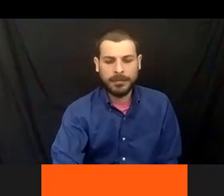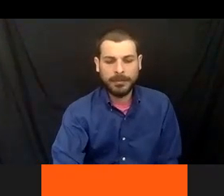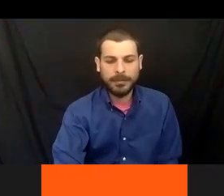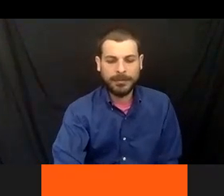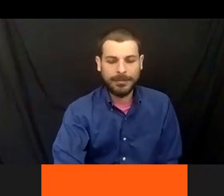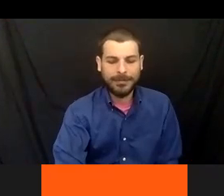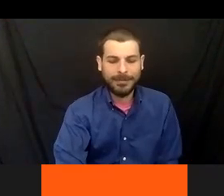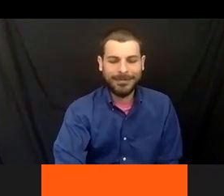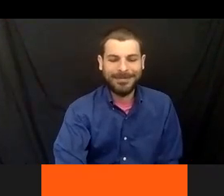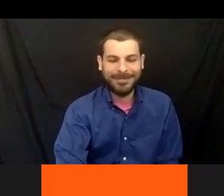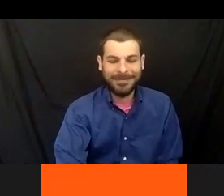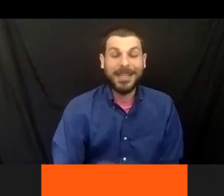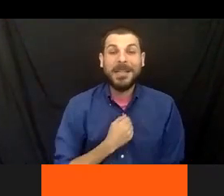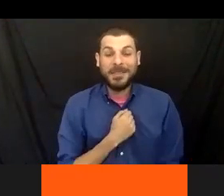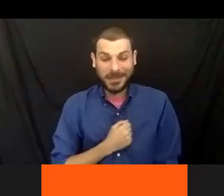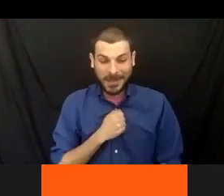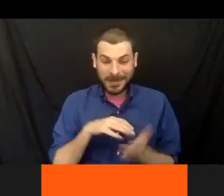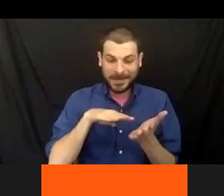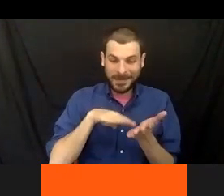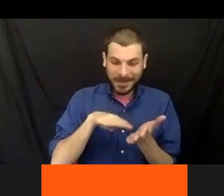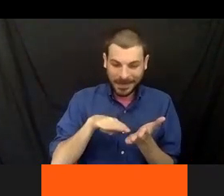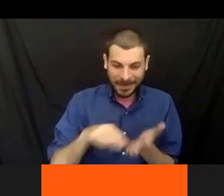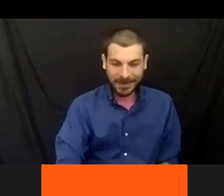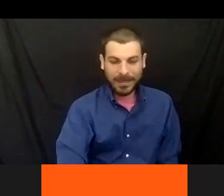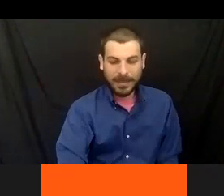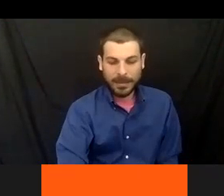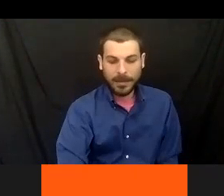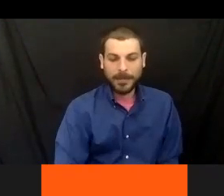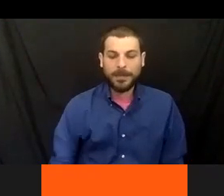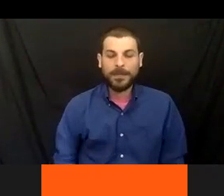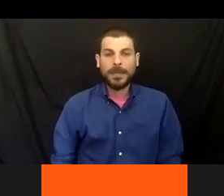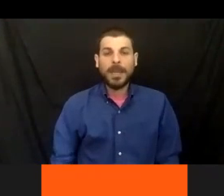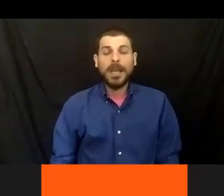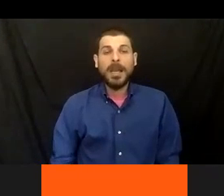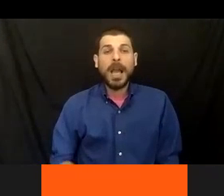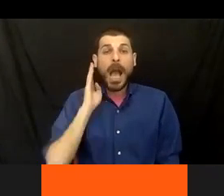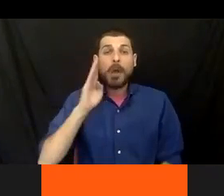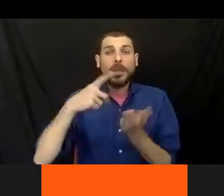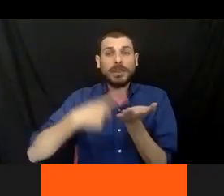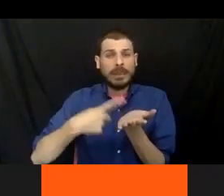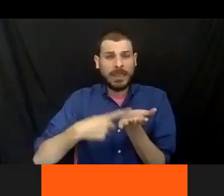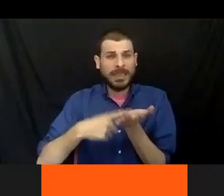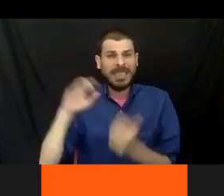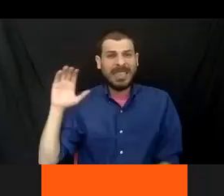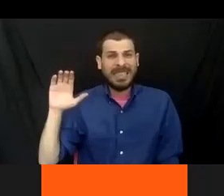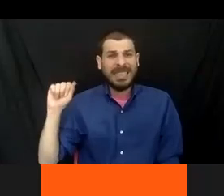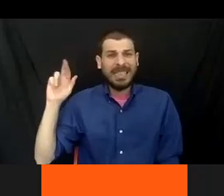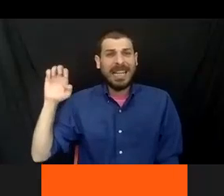sorry about that. I'm going to talk about how the CARES Act applies to